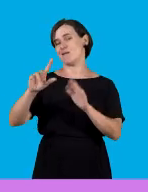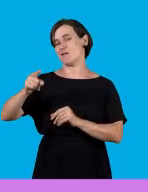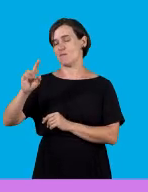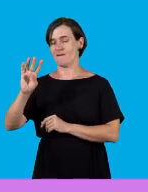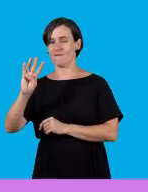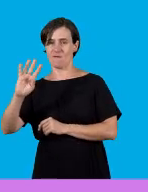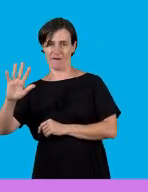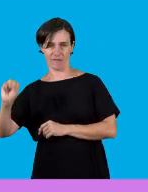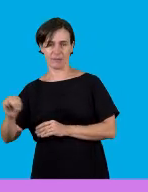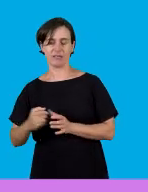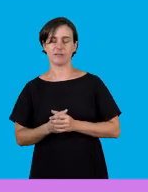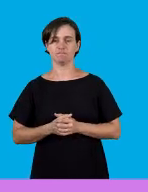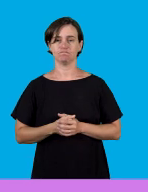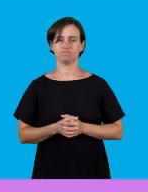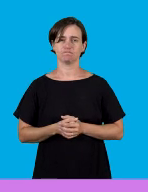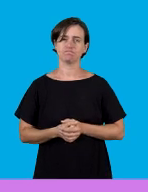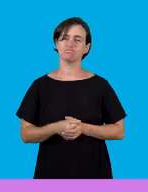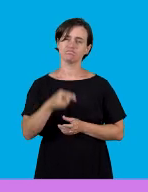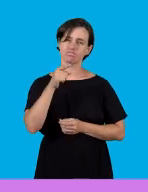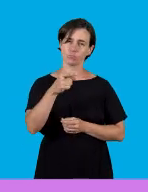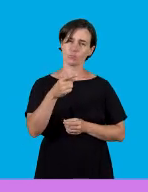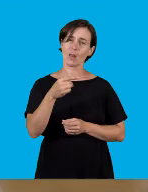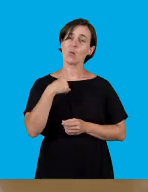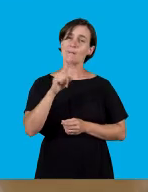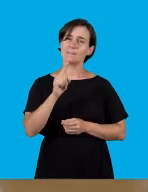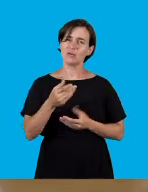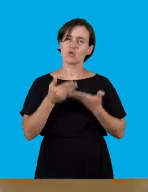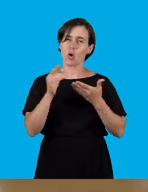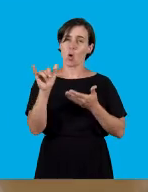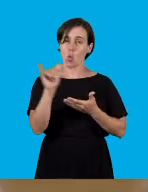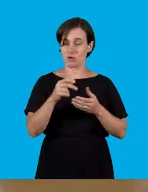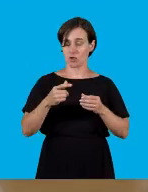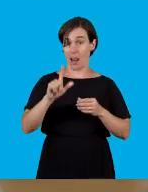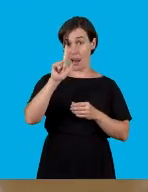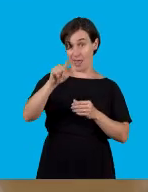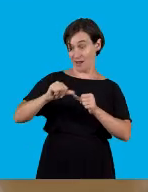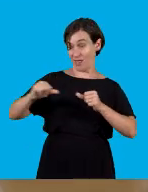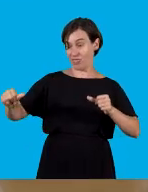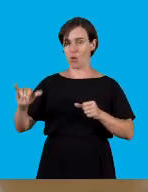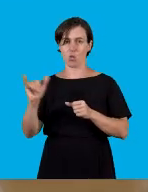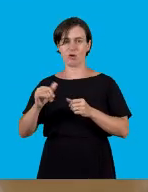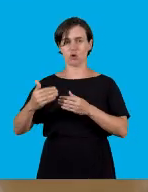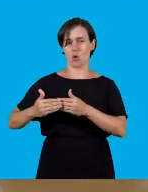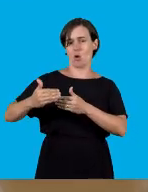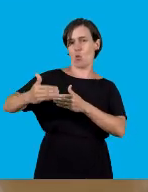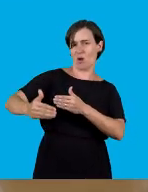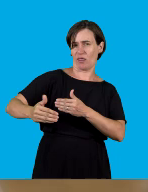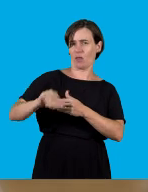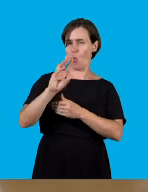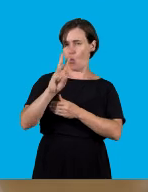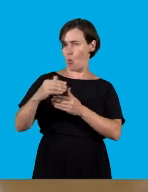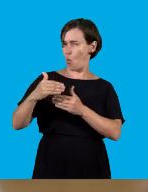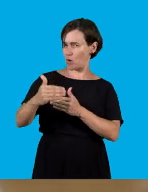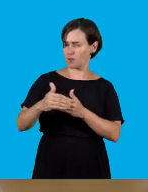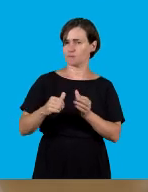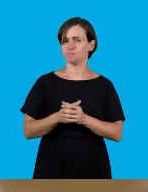we're given dimensions like that, we have to indicate which one is our length and which one is our width. So with our length, we say the